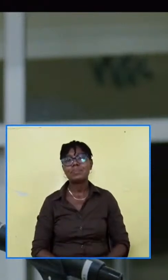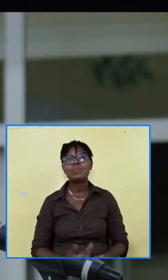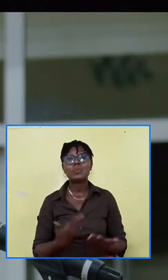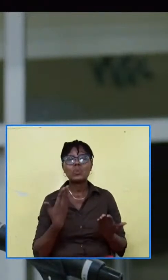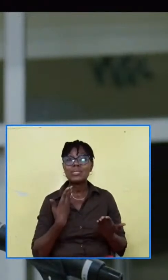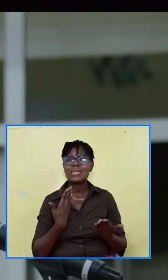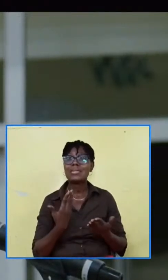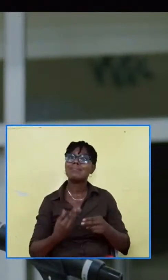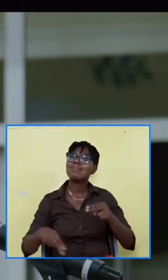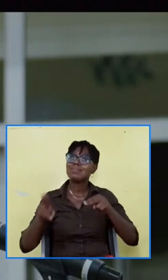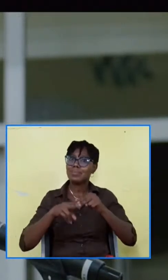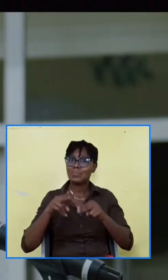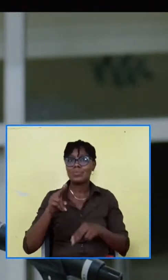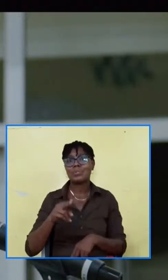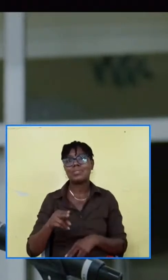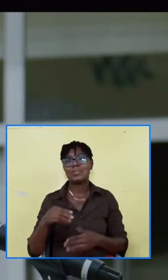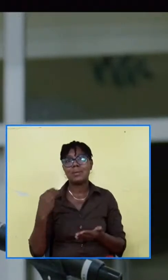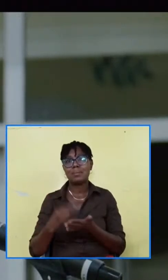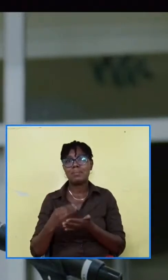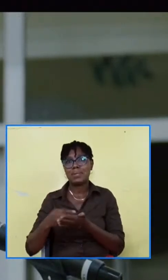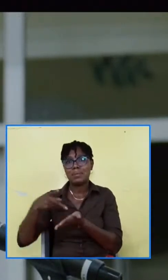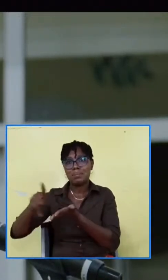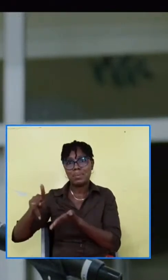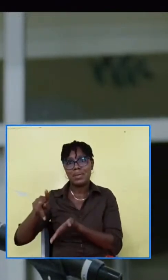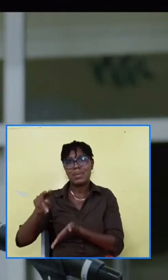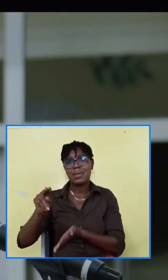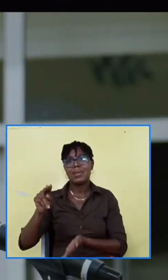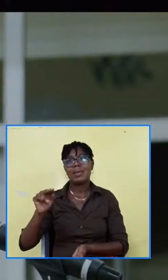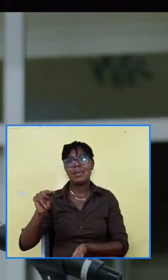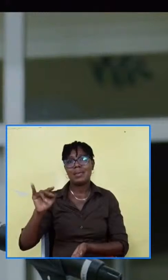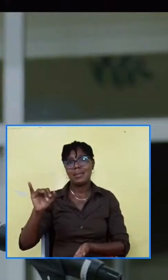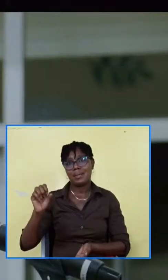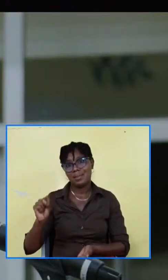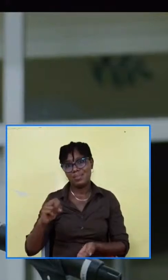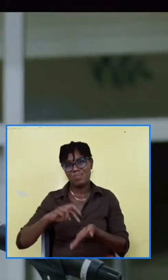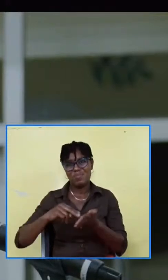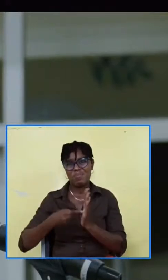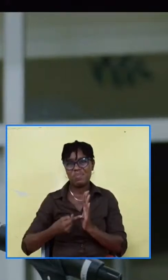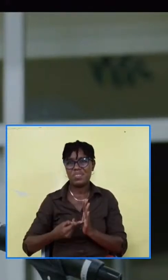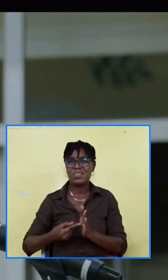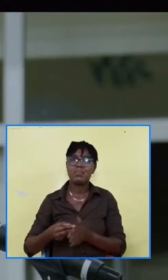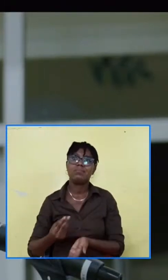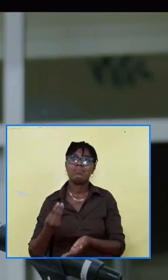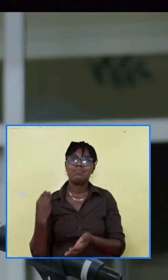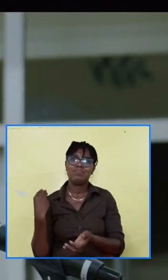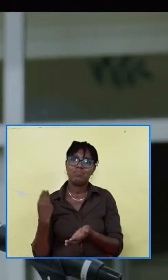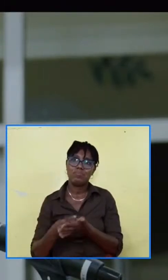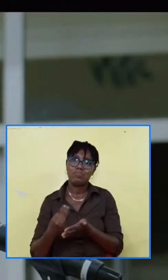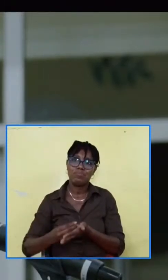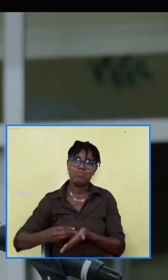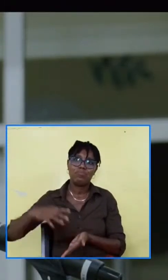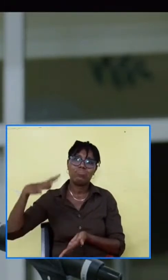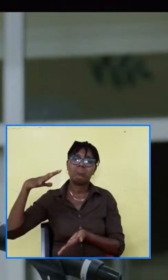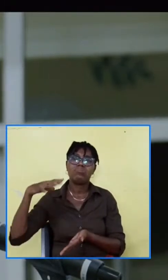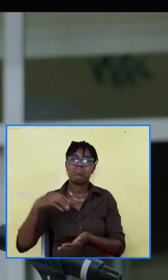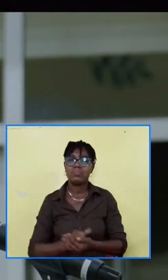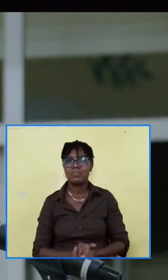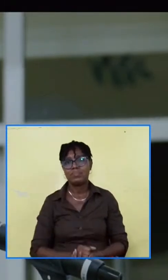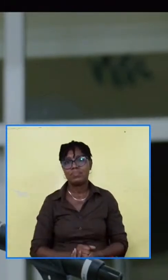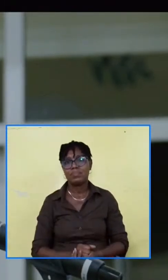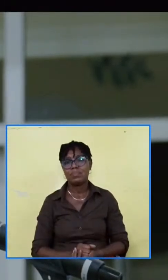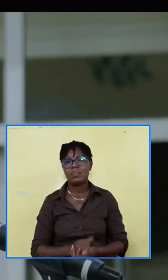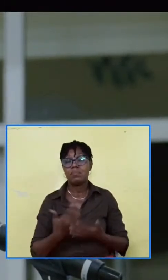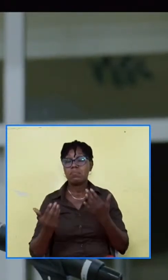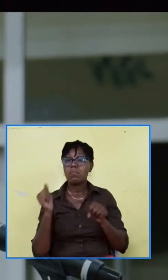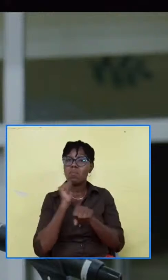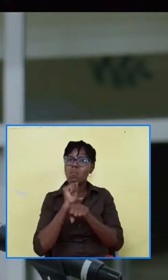increase the contribution rate, but it makes work more expensive. Increase pensionable age, also an option, but in addition to that, maybe looking at what